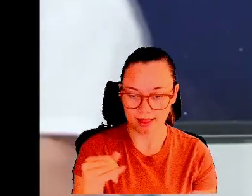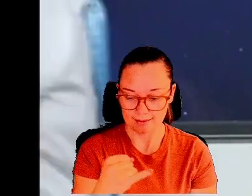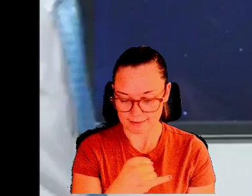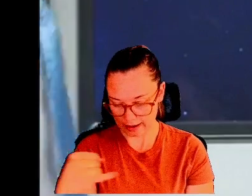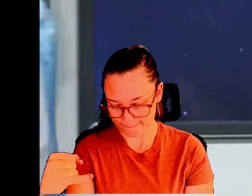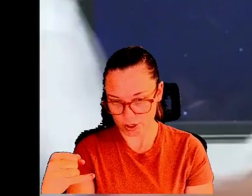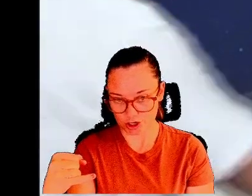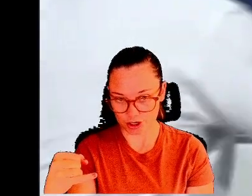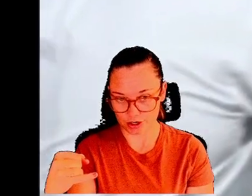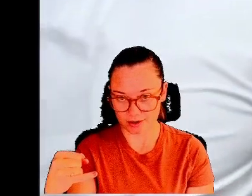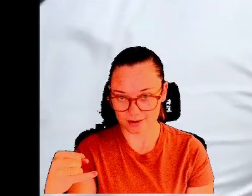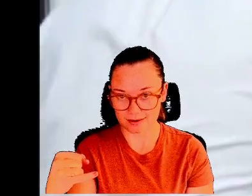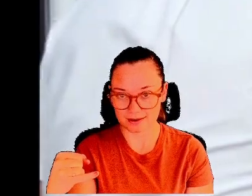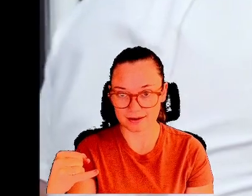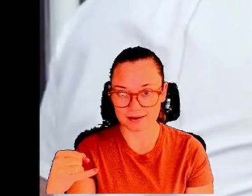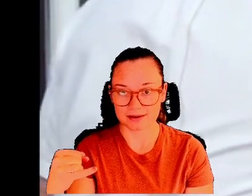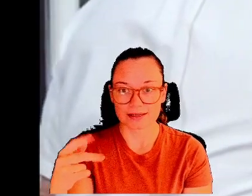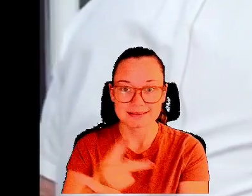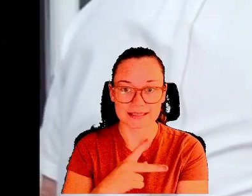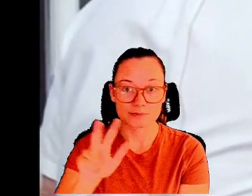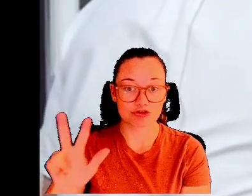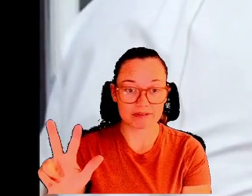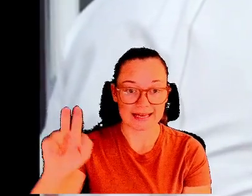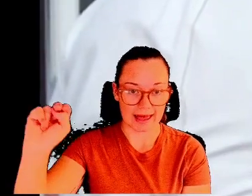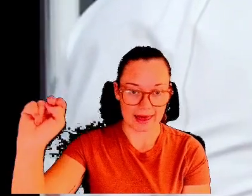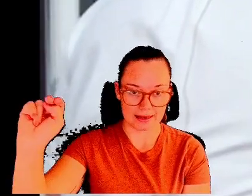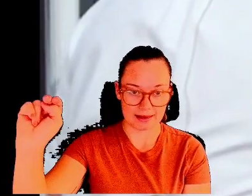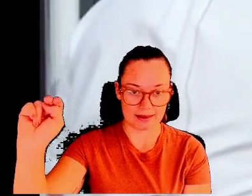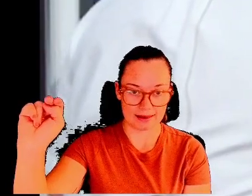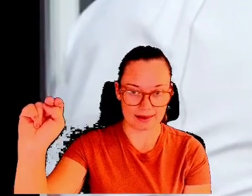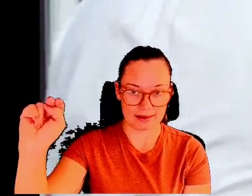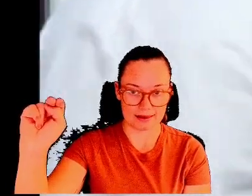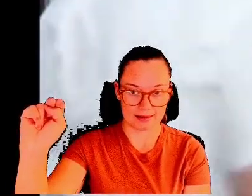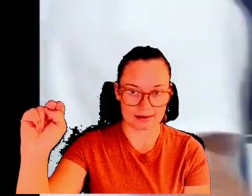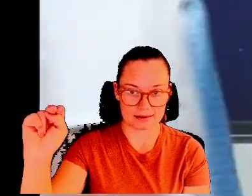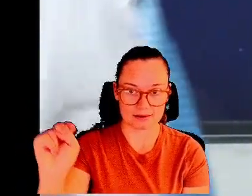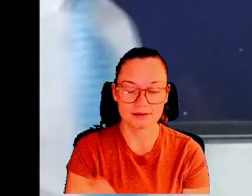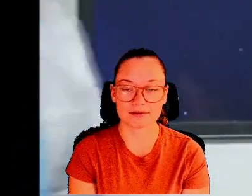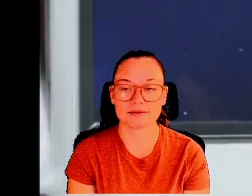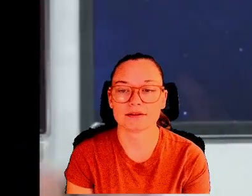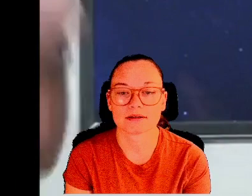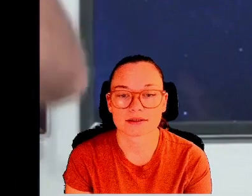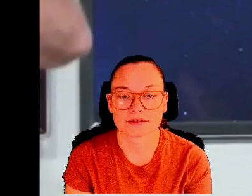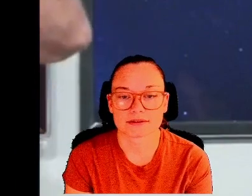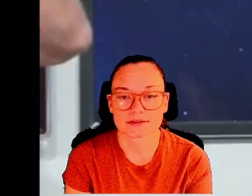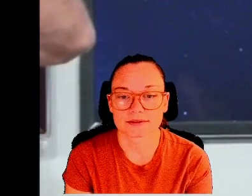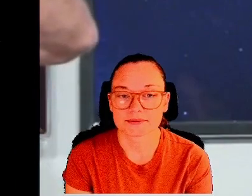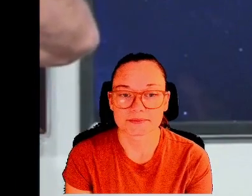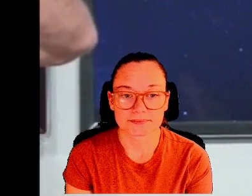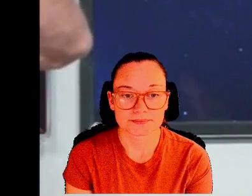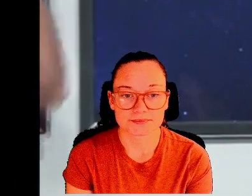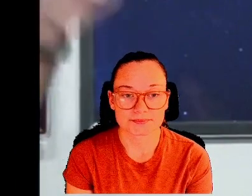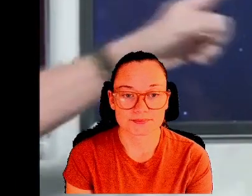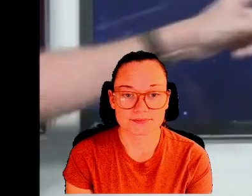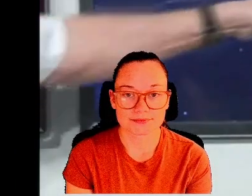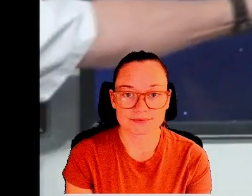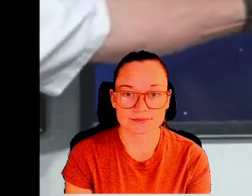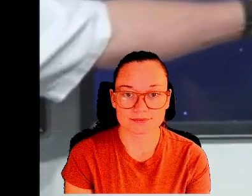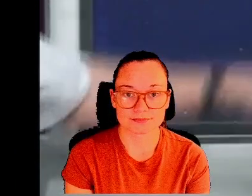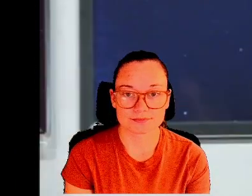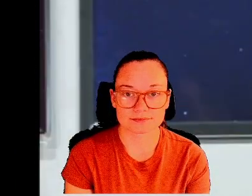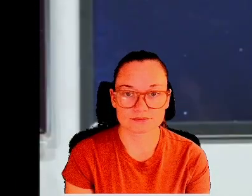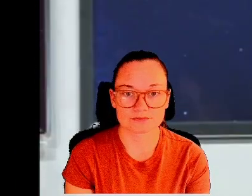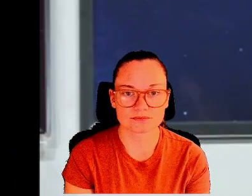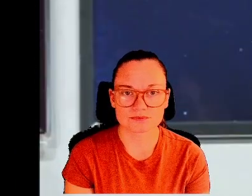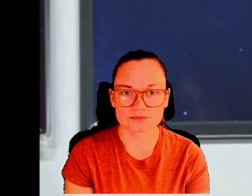times 3 to the nth power. And all we got to do is figure out